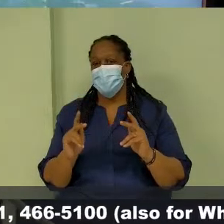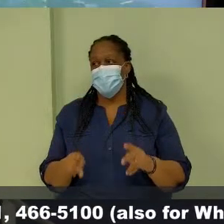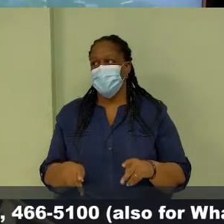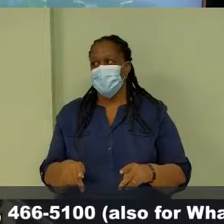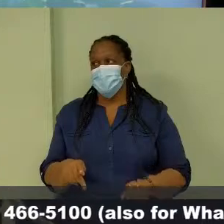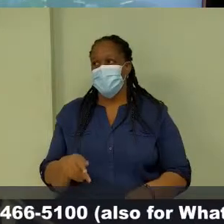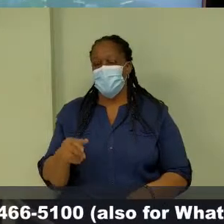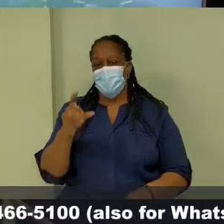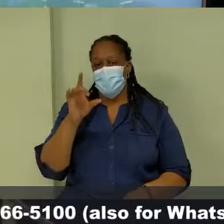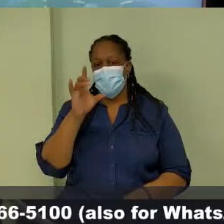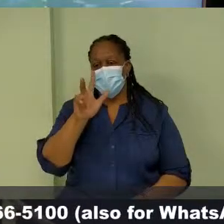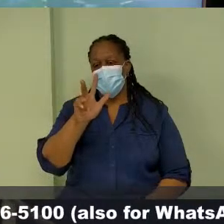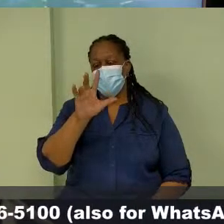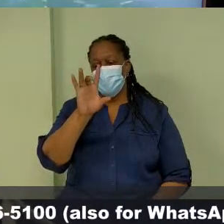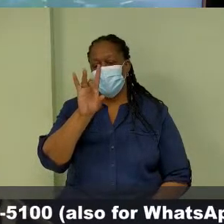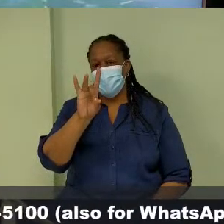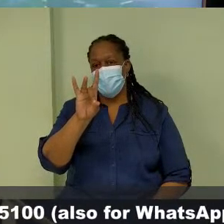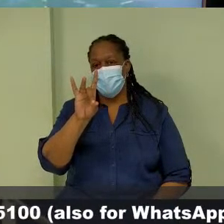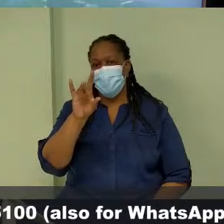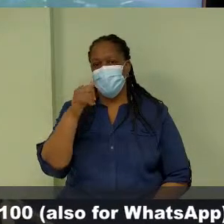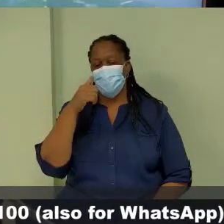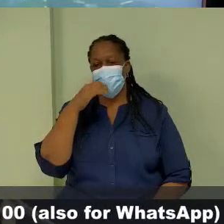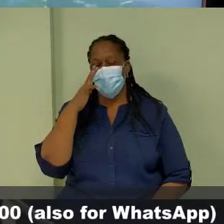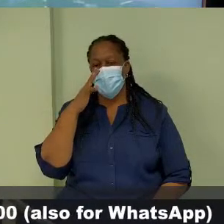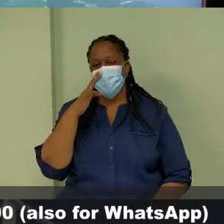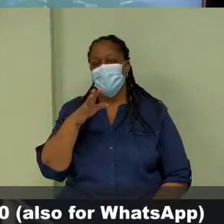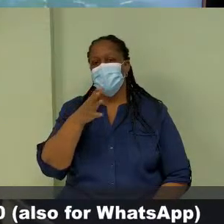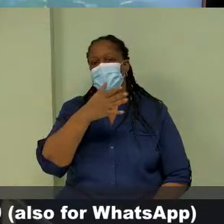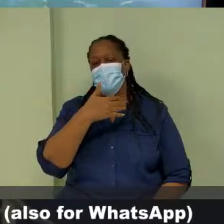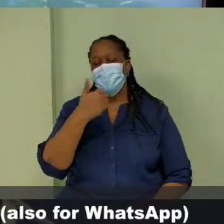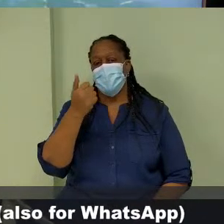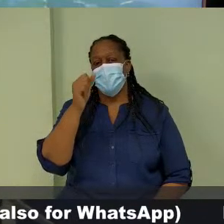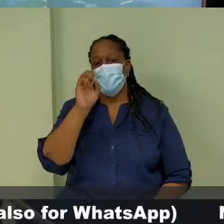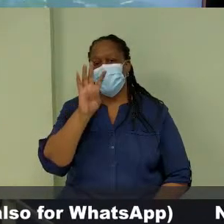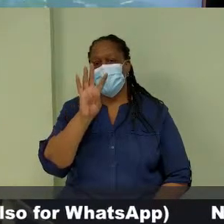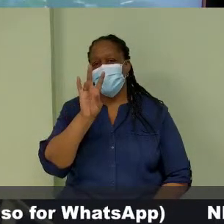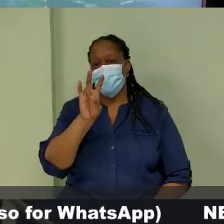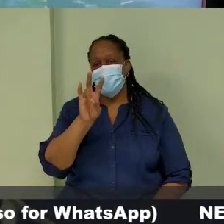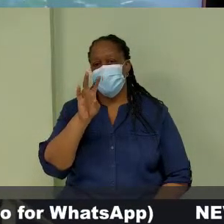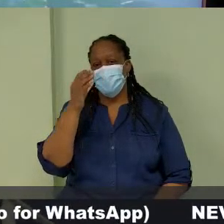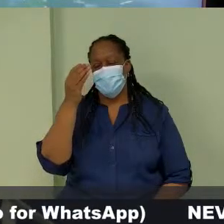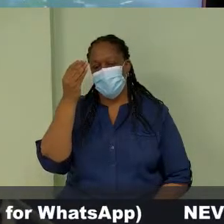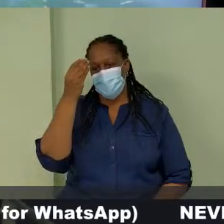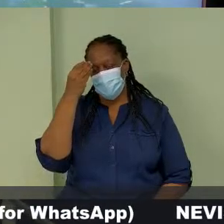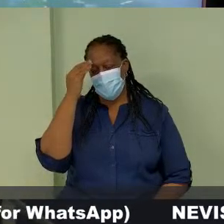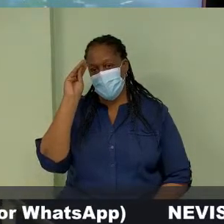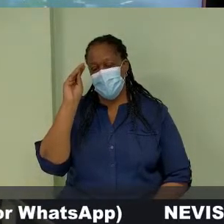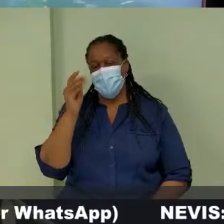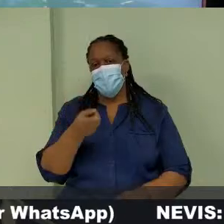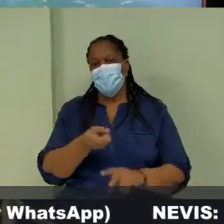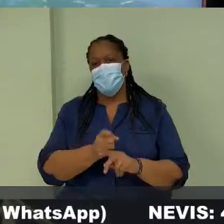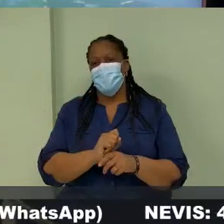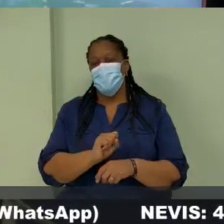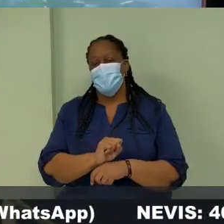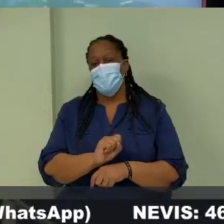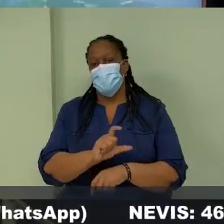38-year-old female and a 47-year-old male of Castries. They